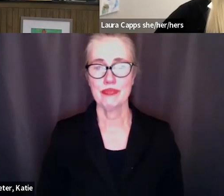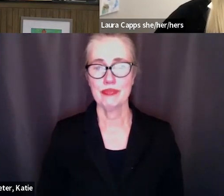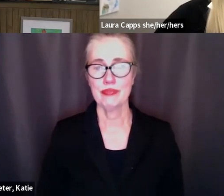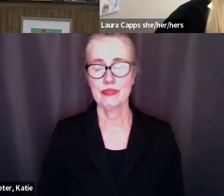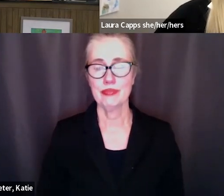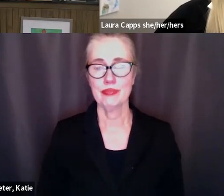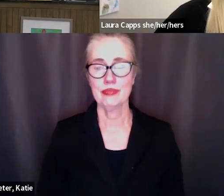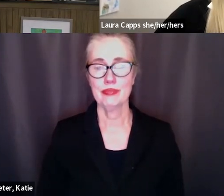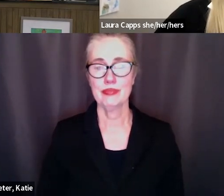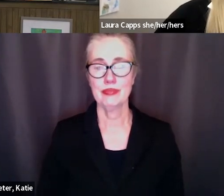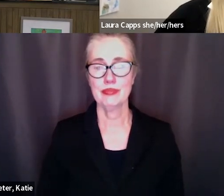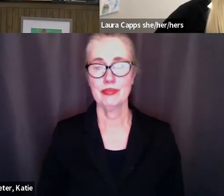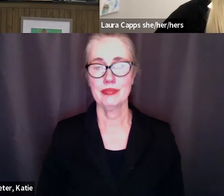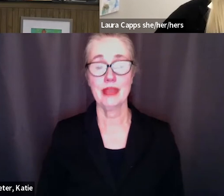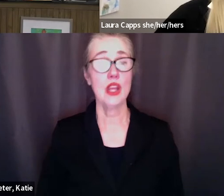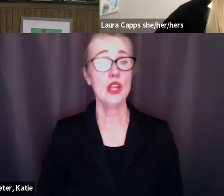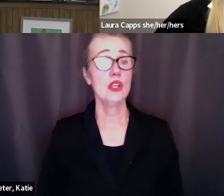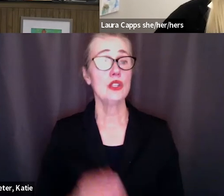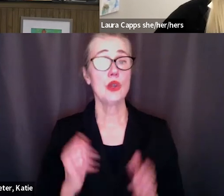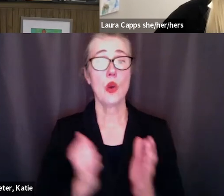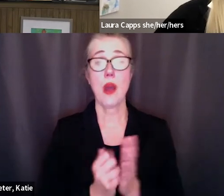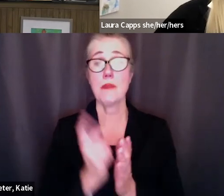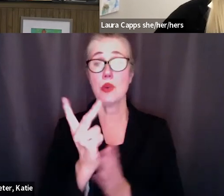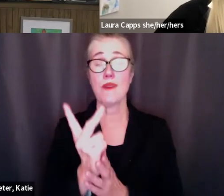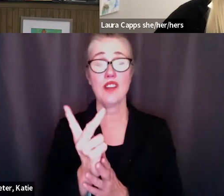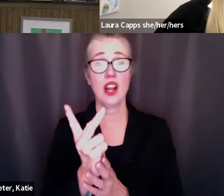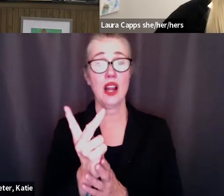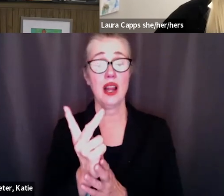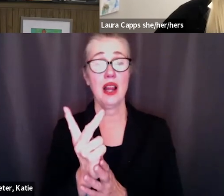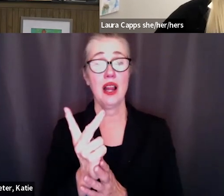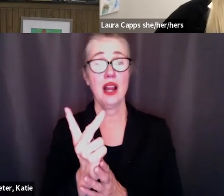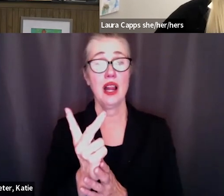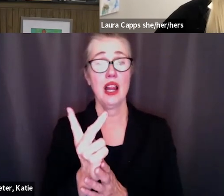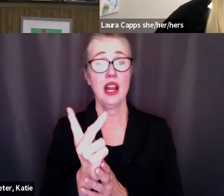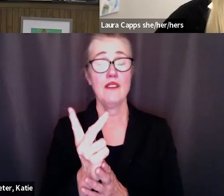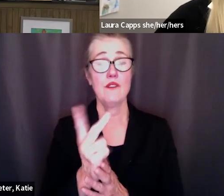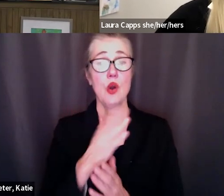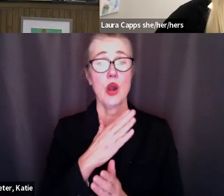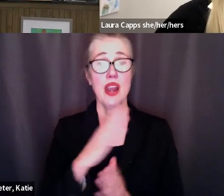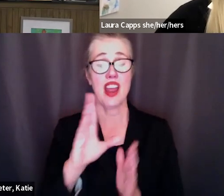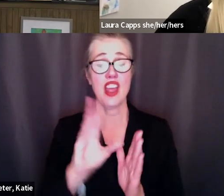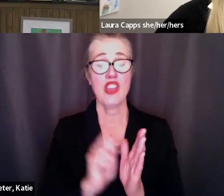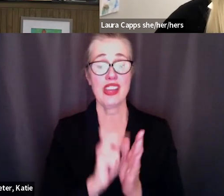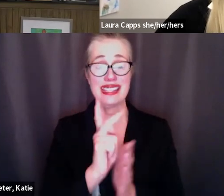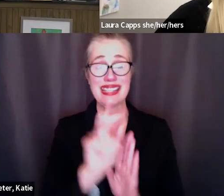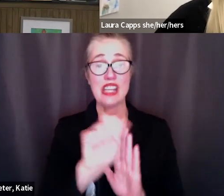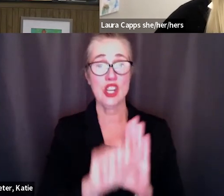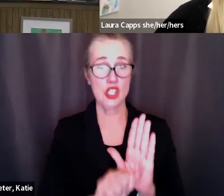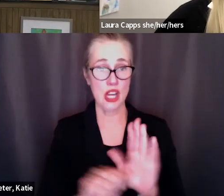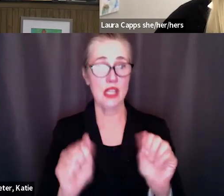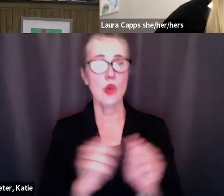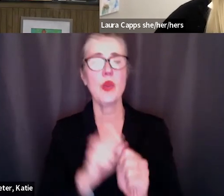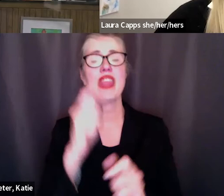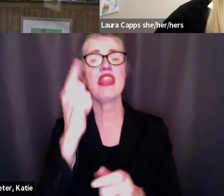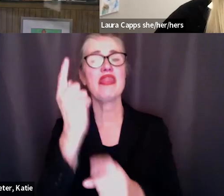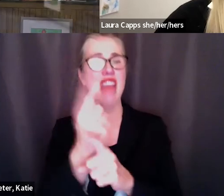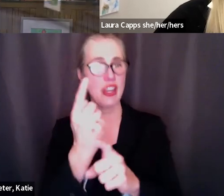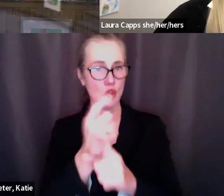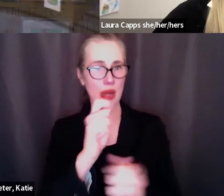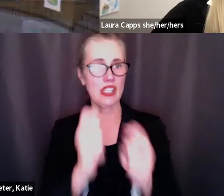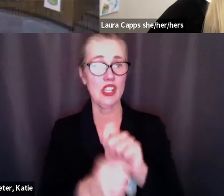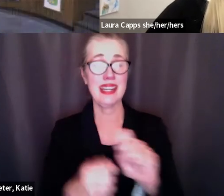okay with that i move approval of the consent agenda with the correction noted a second thank you